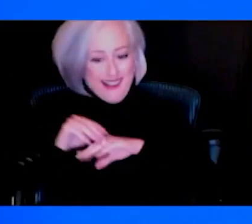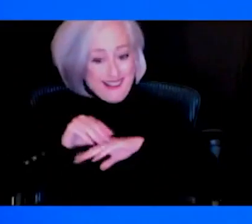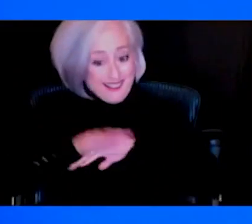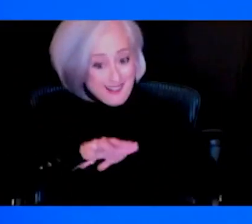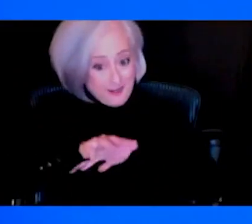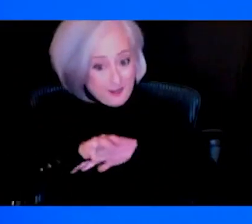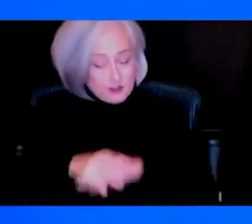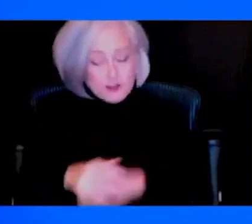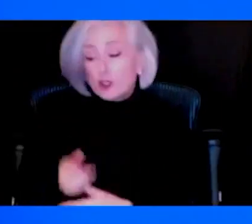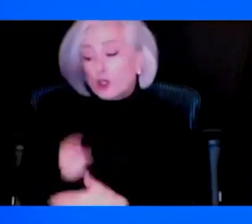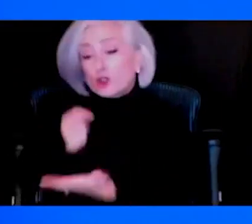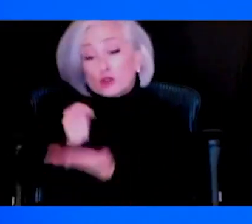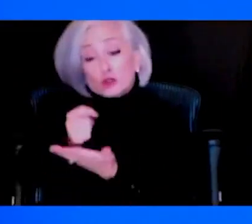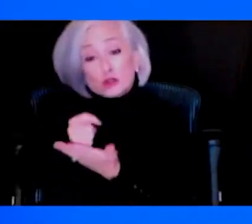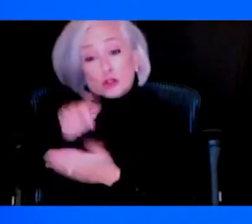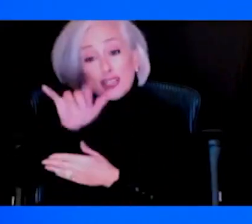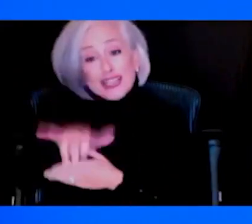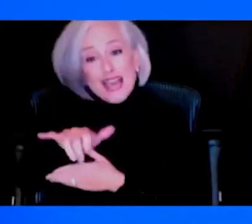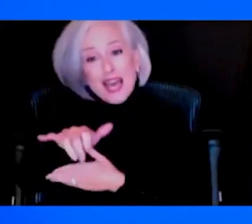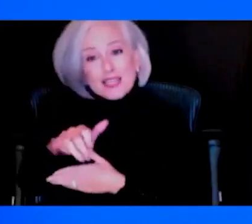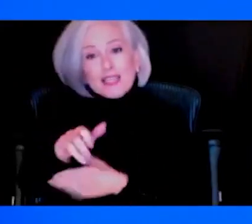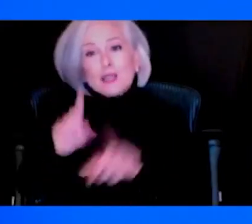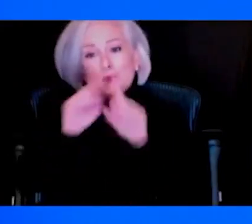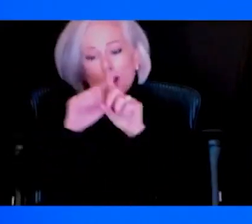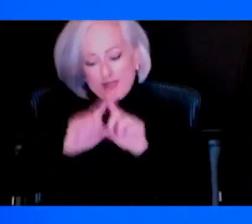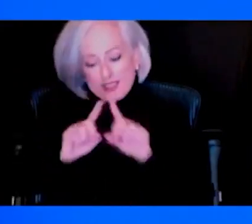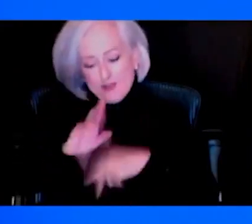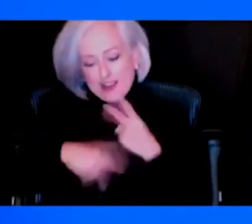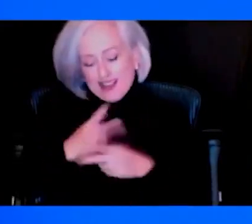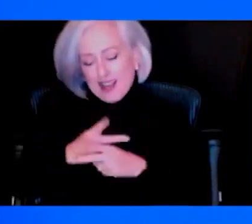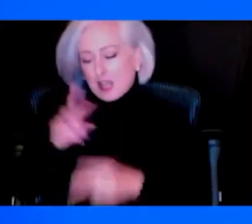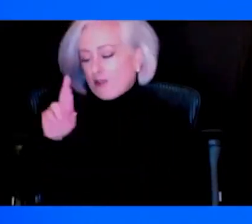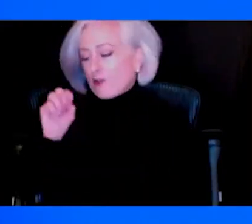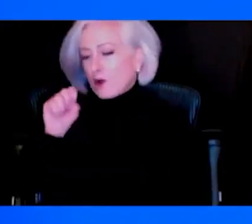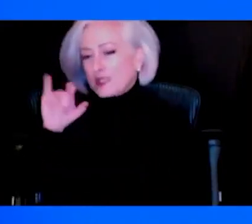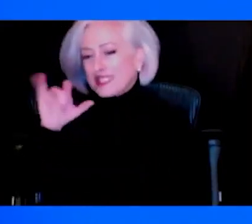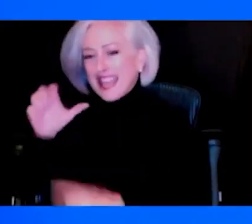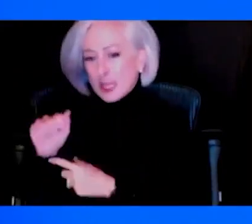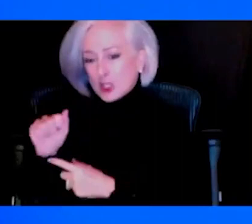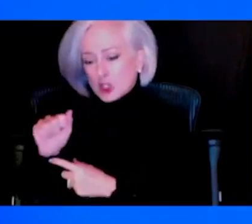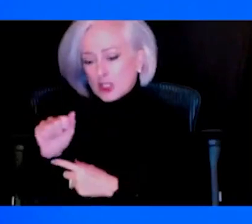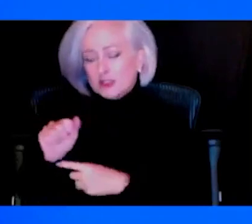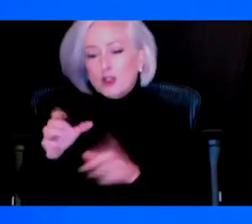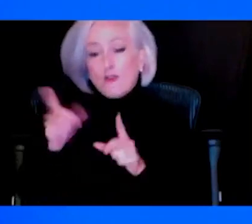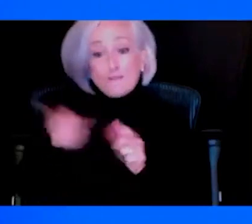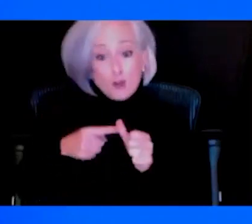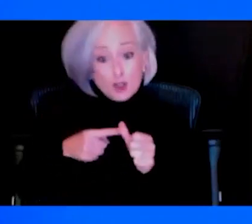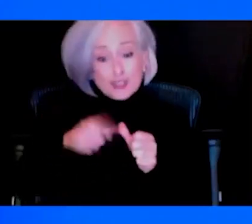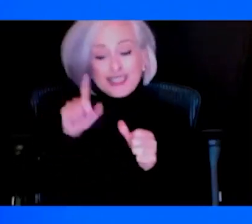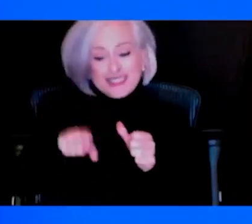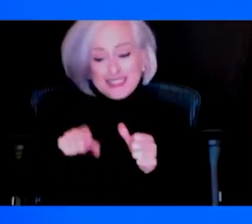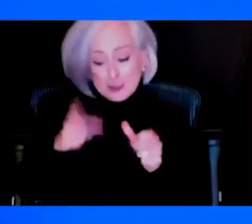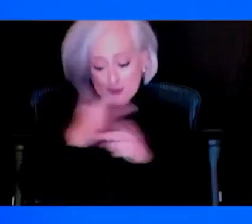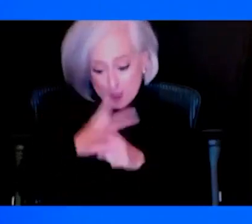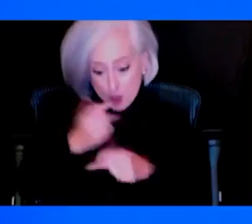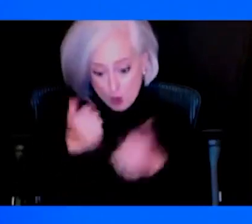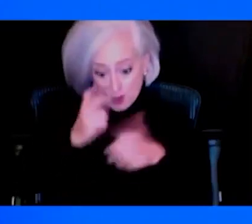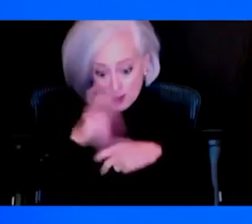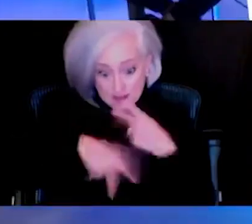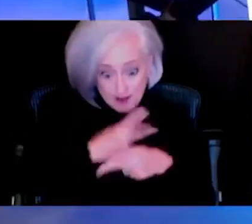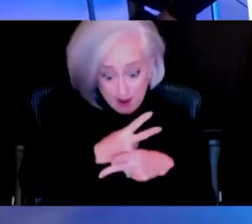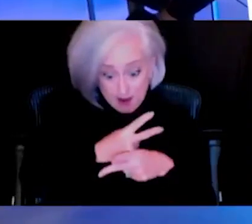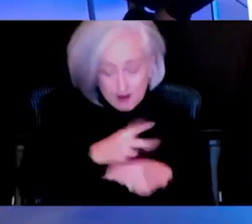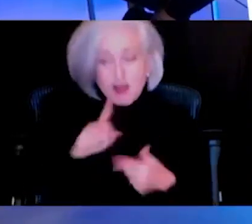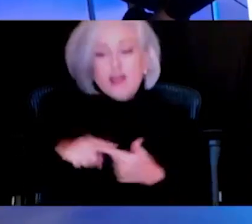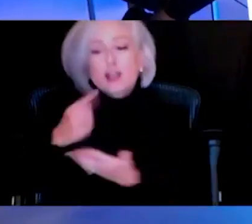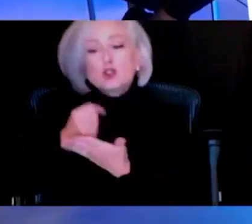there's many types of rosacea, so you have to figure out what type of rosacea you have and then treat it specifically for that type. Decently